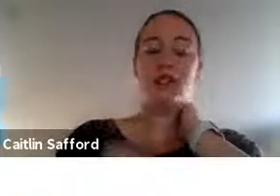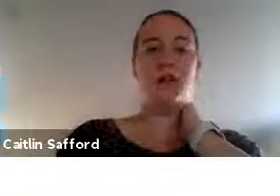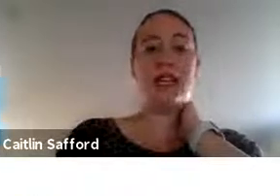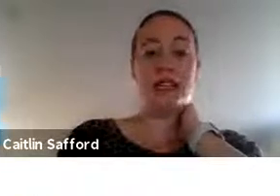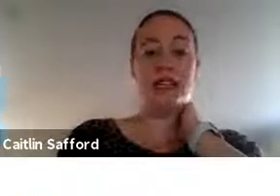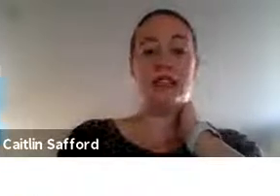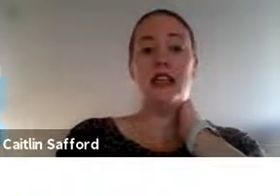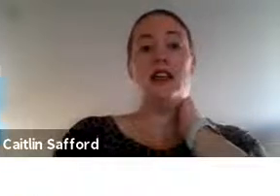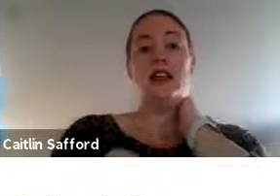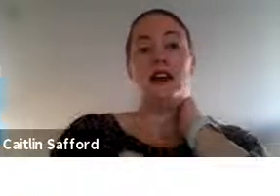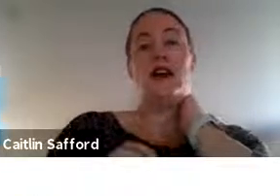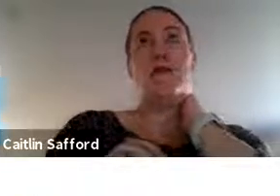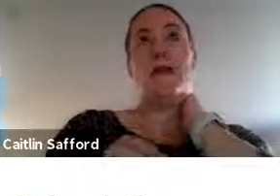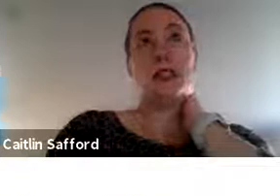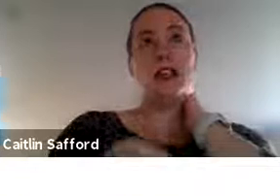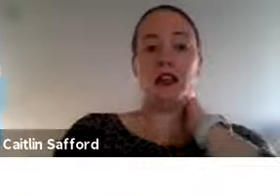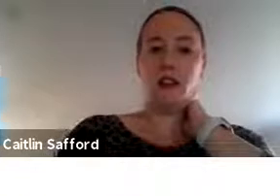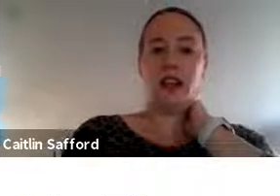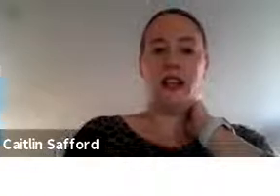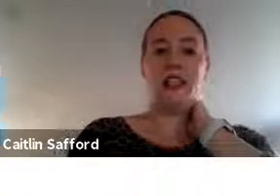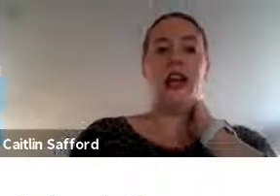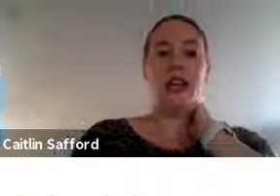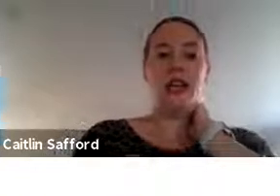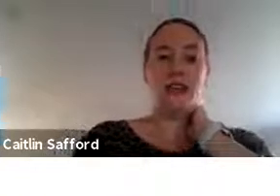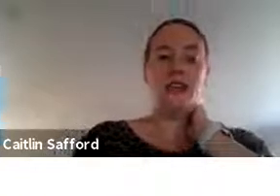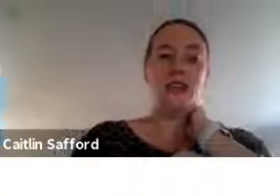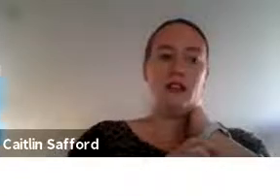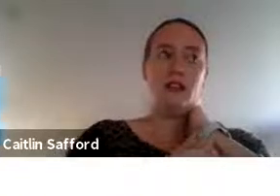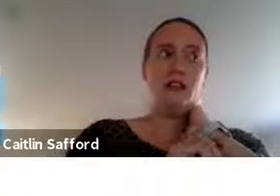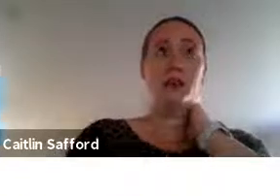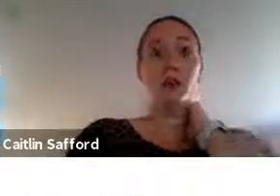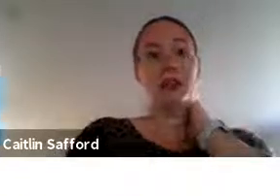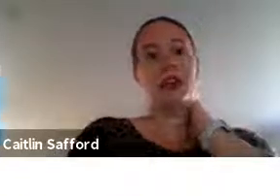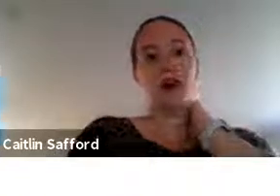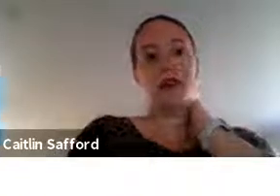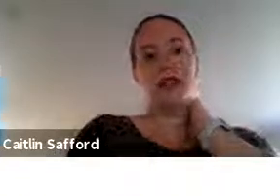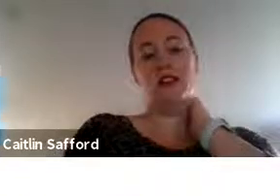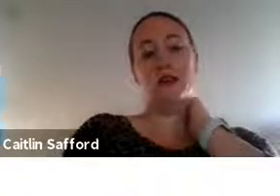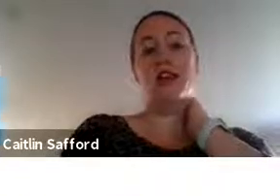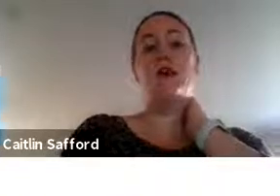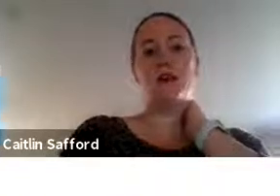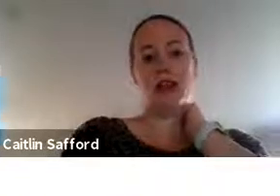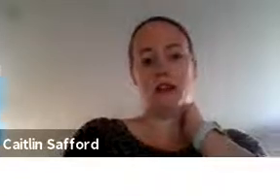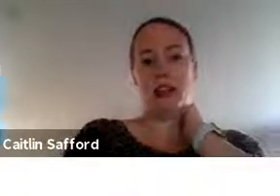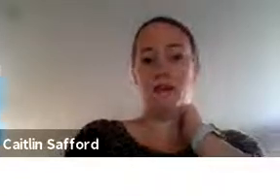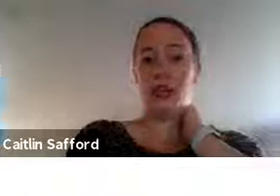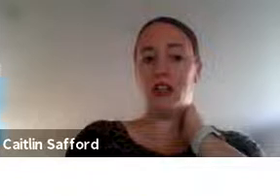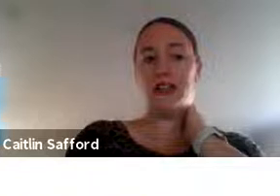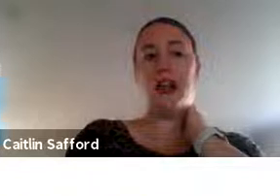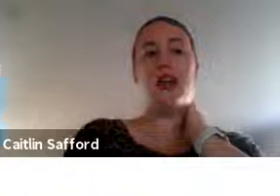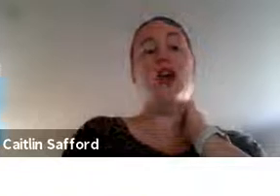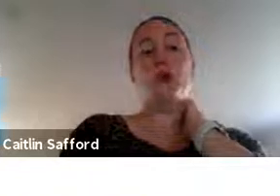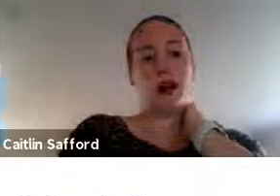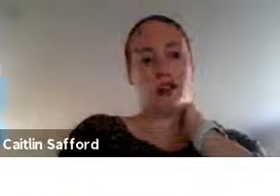So if somebody is investigated under an ITA and is subsequently involuntarily committed, we pay for that